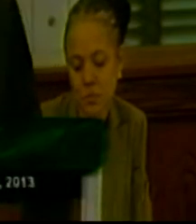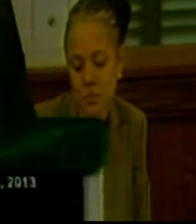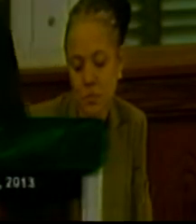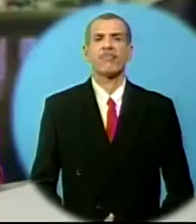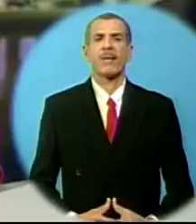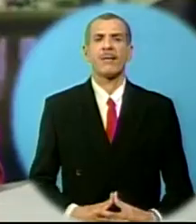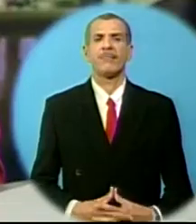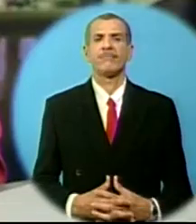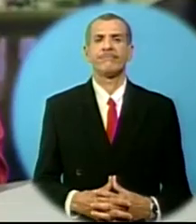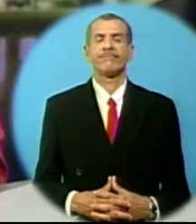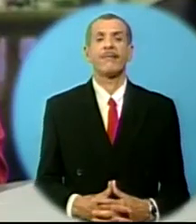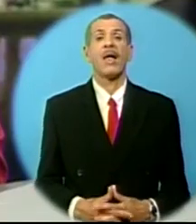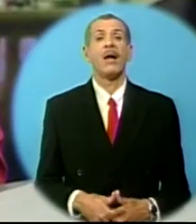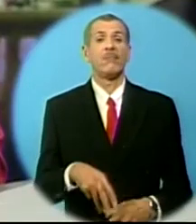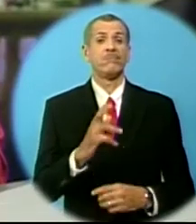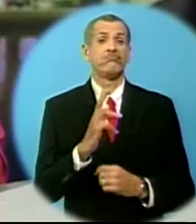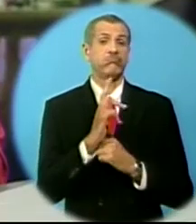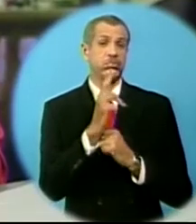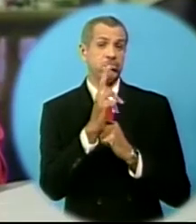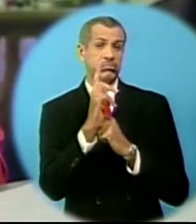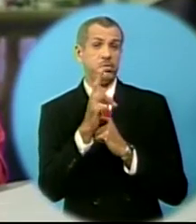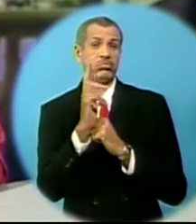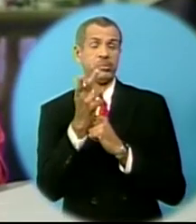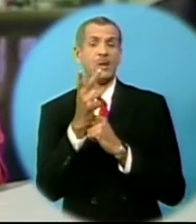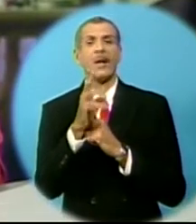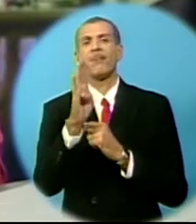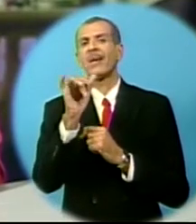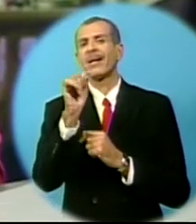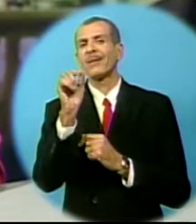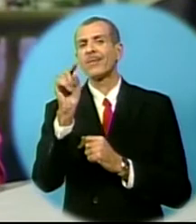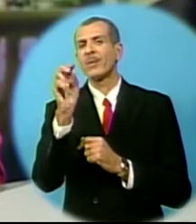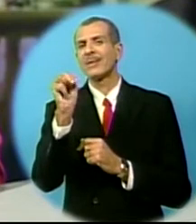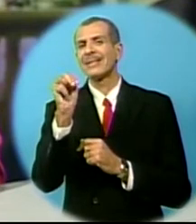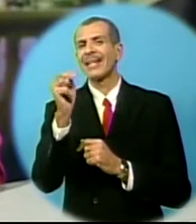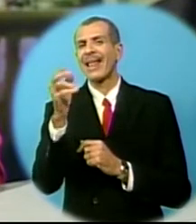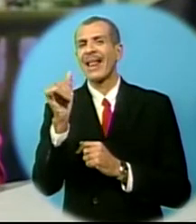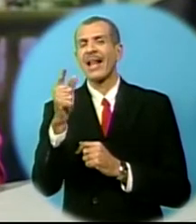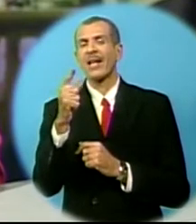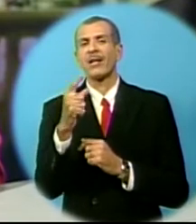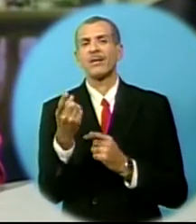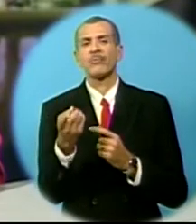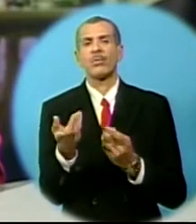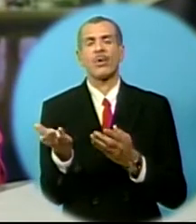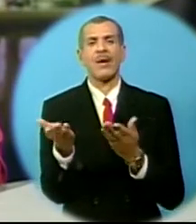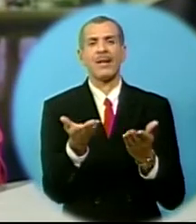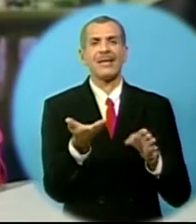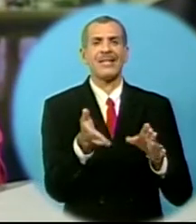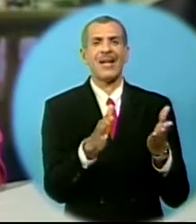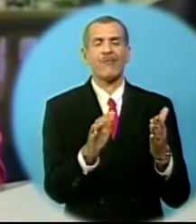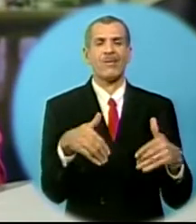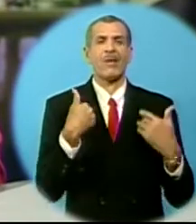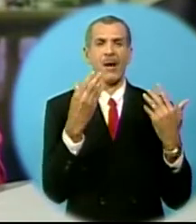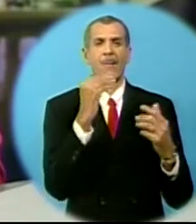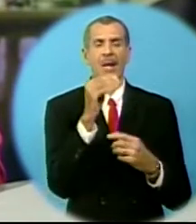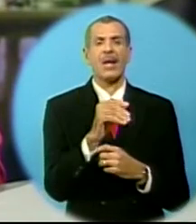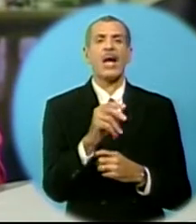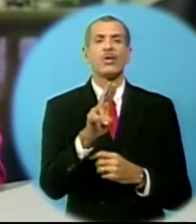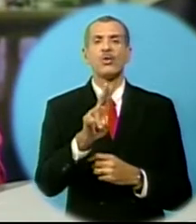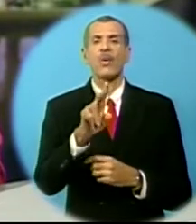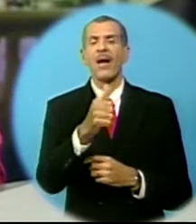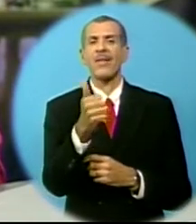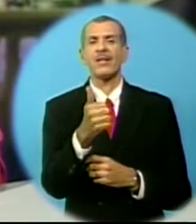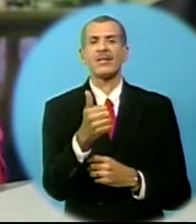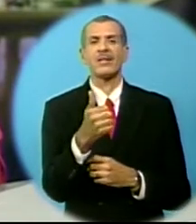approach. Gunplay in Britain's Hill has resulted in the death of a youth from the area and 2 others nursing